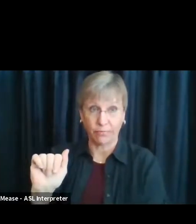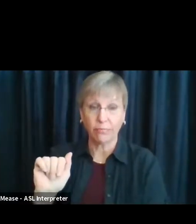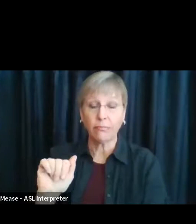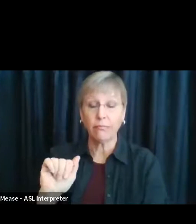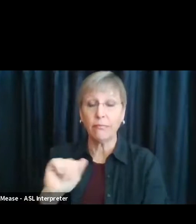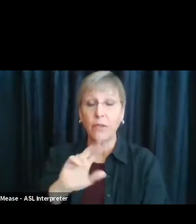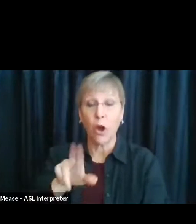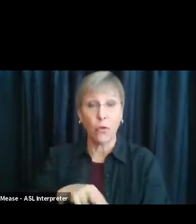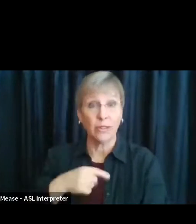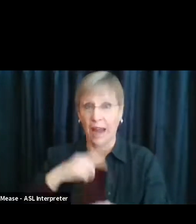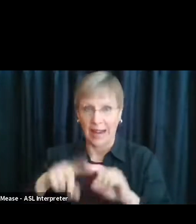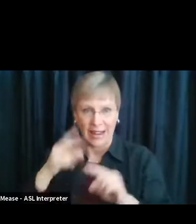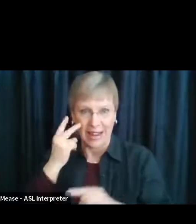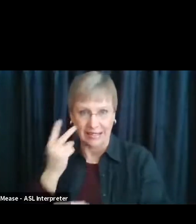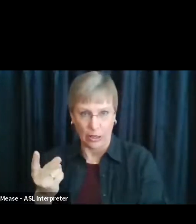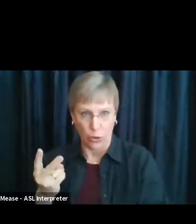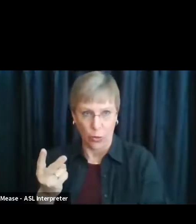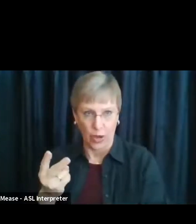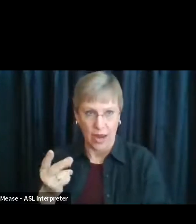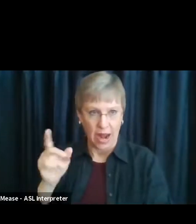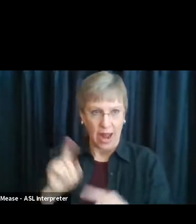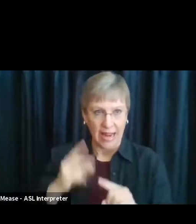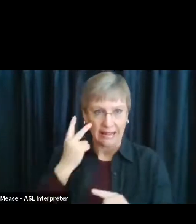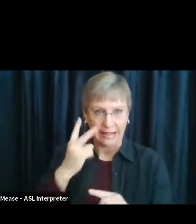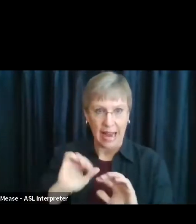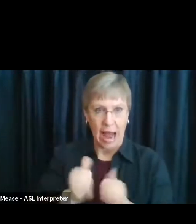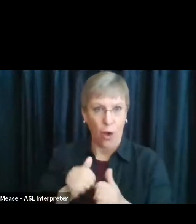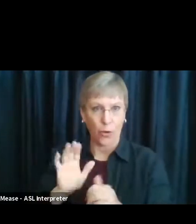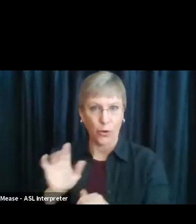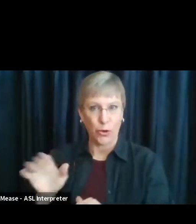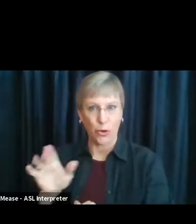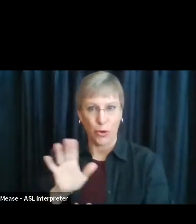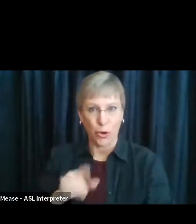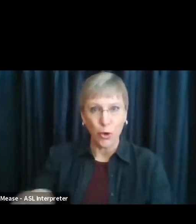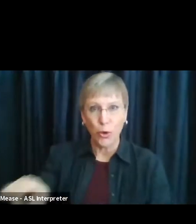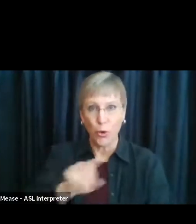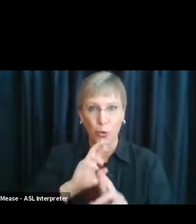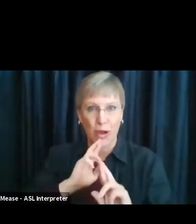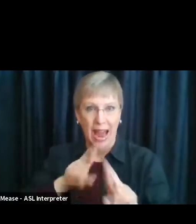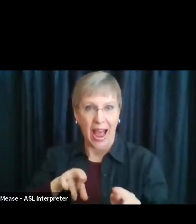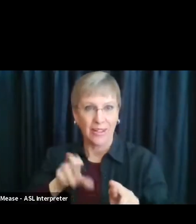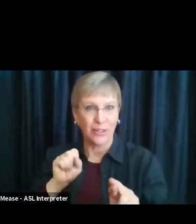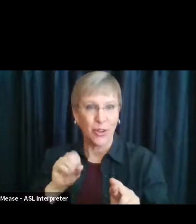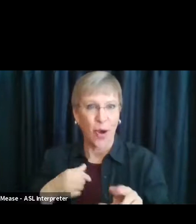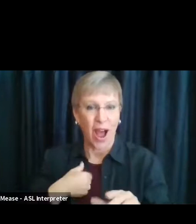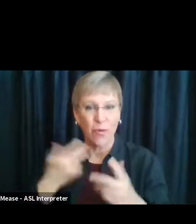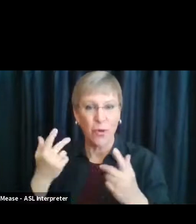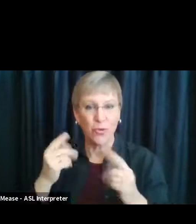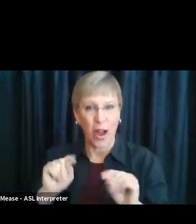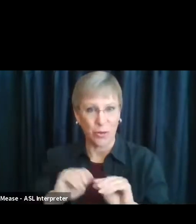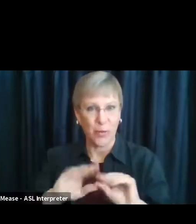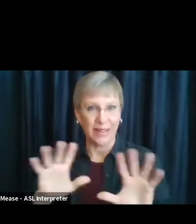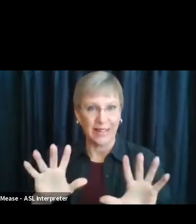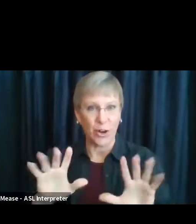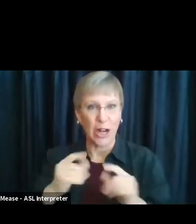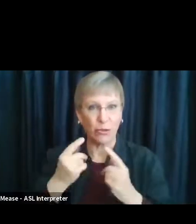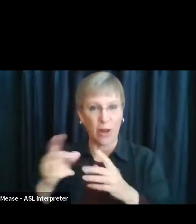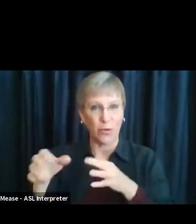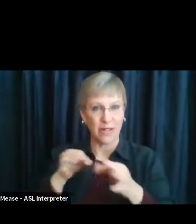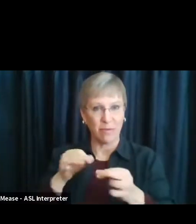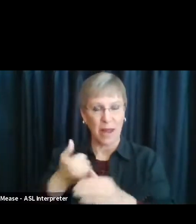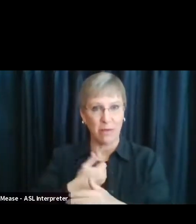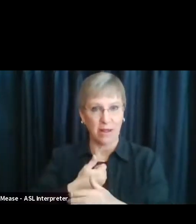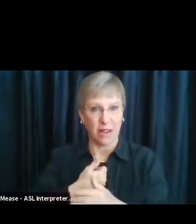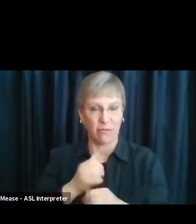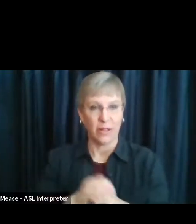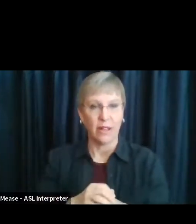as I don't see you, I don't see if, how you're reacting, and so I'll try to be clear and I'll try to explain